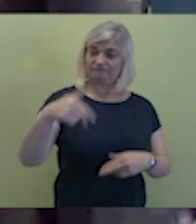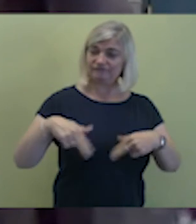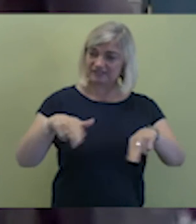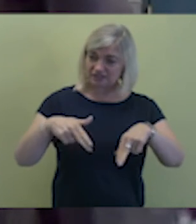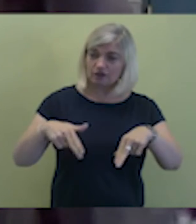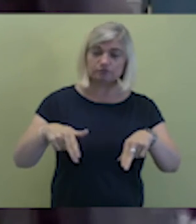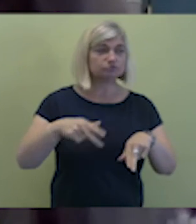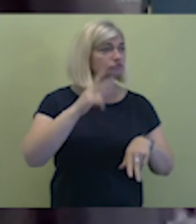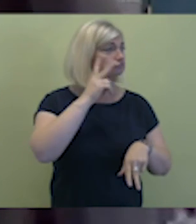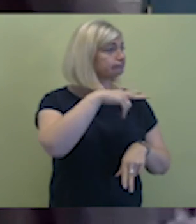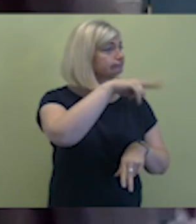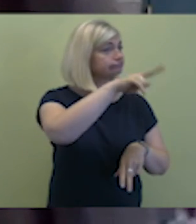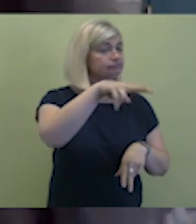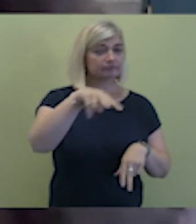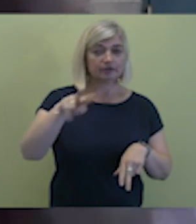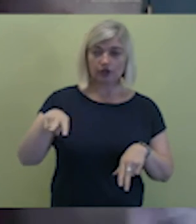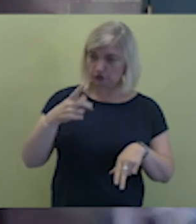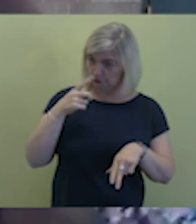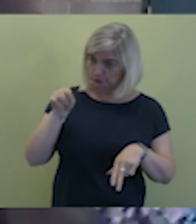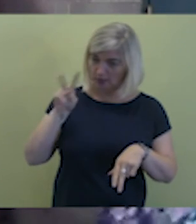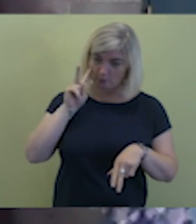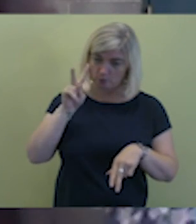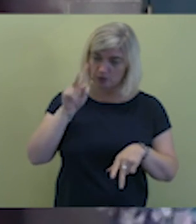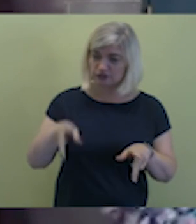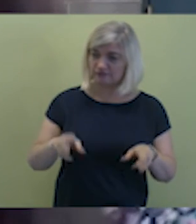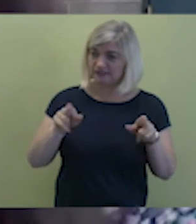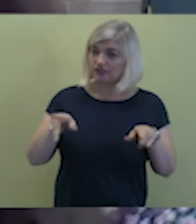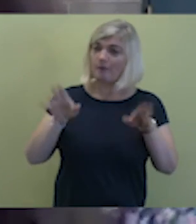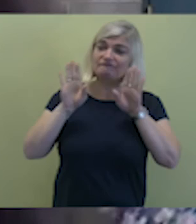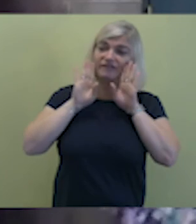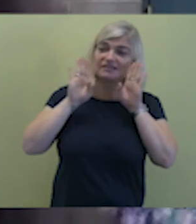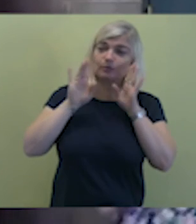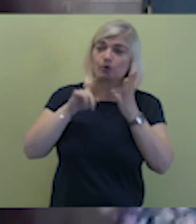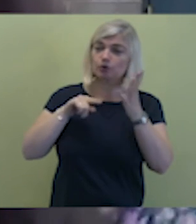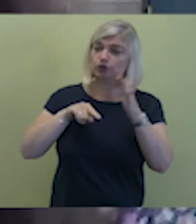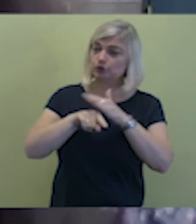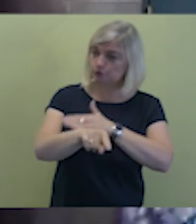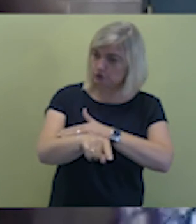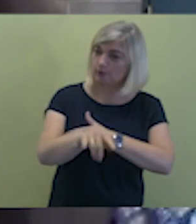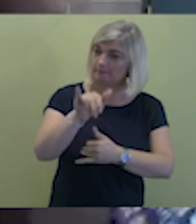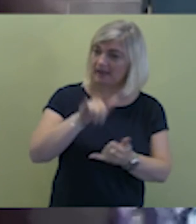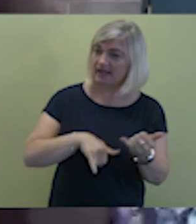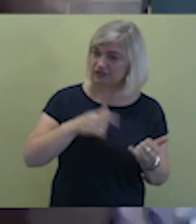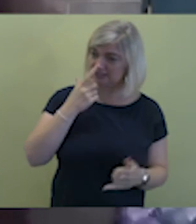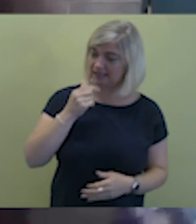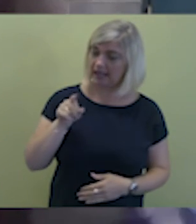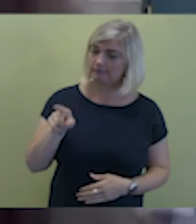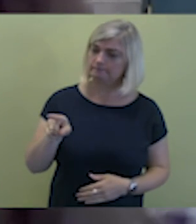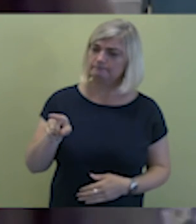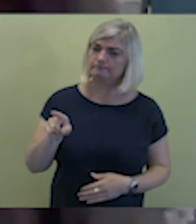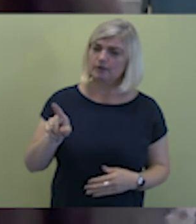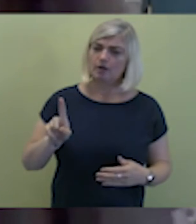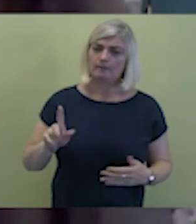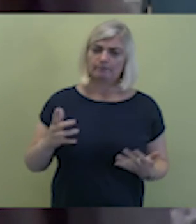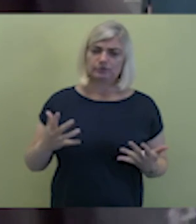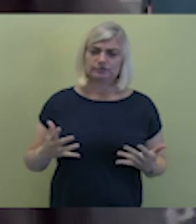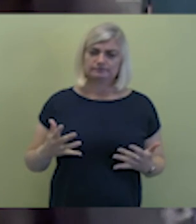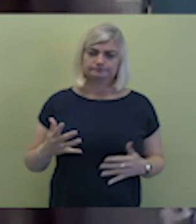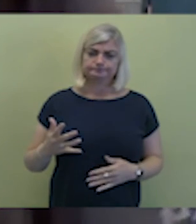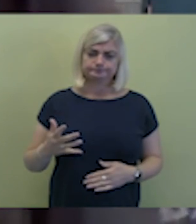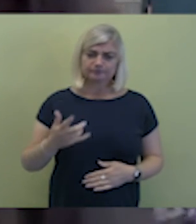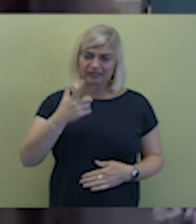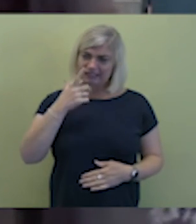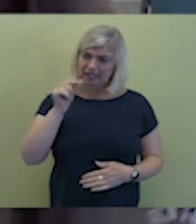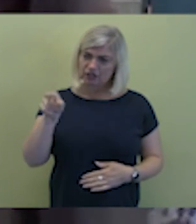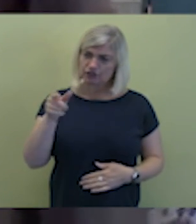campuses to show students around. Can be watched back on our Facebook and YouTube pages. But for today, Michelle, could you explain